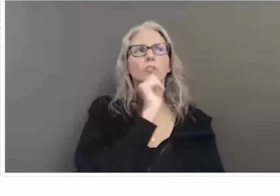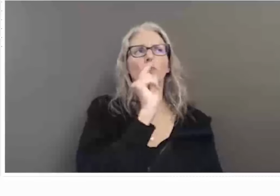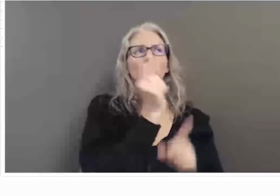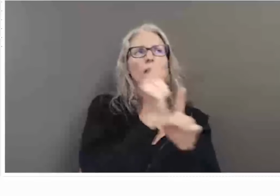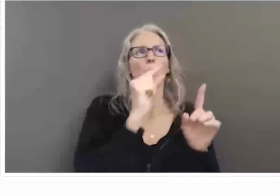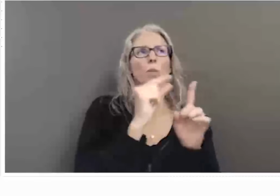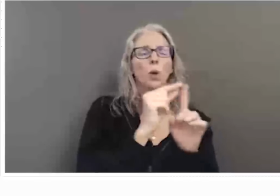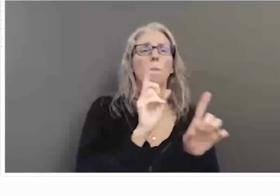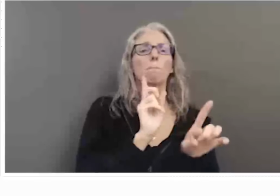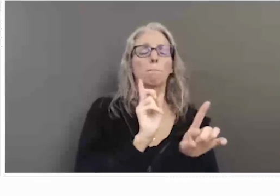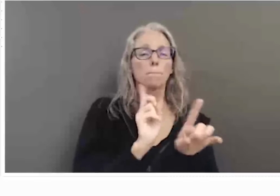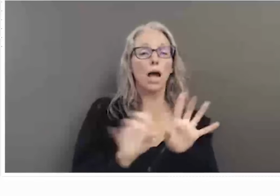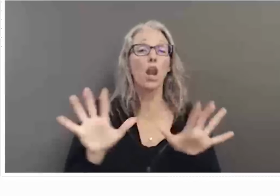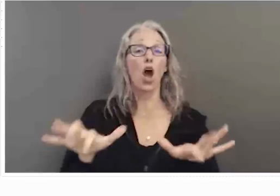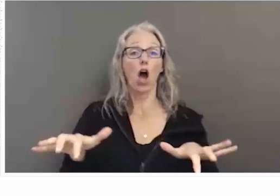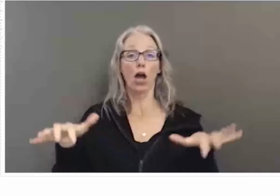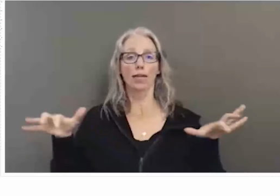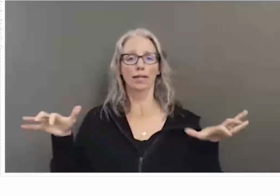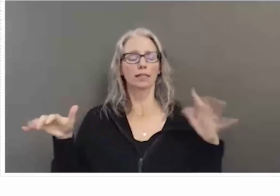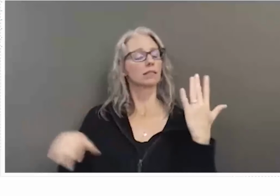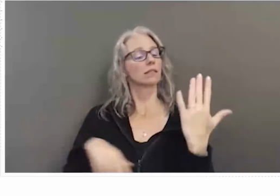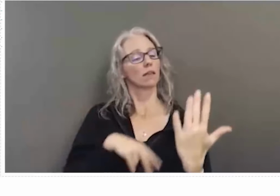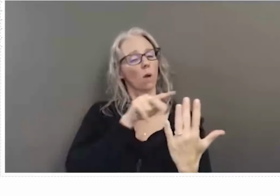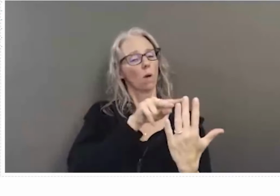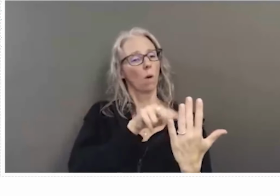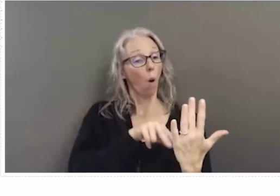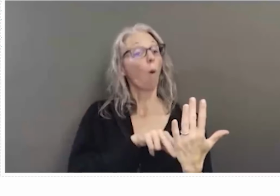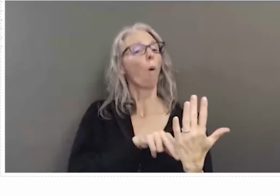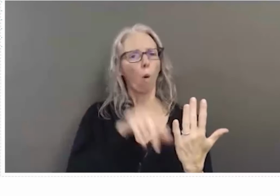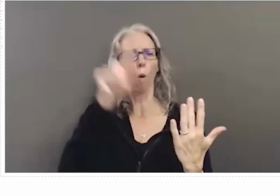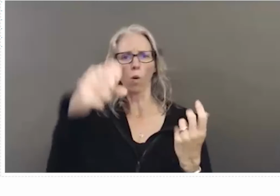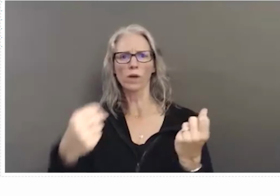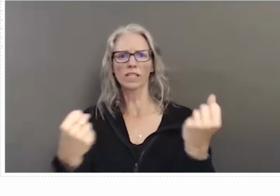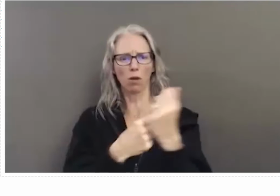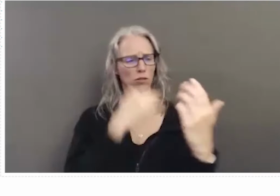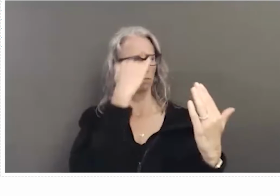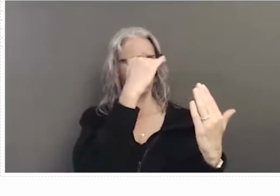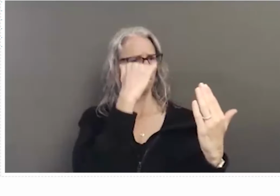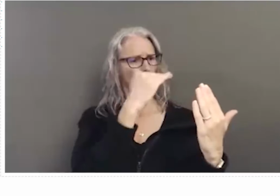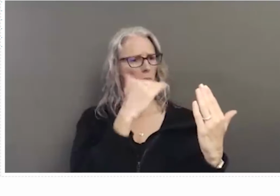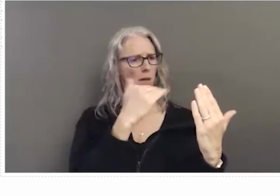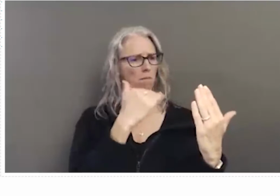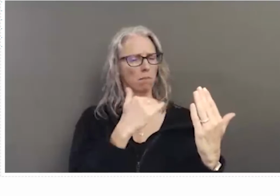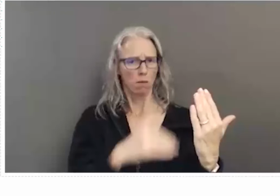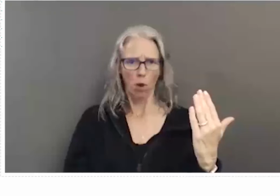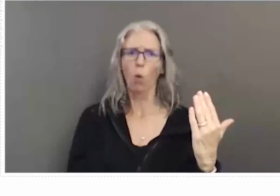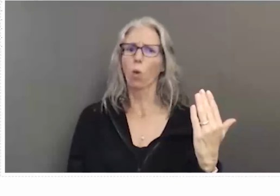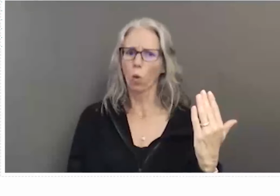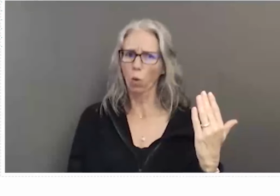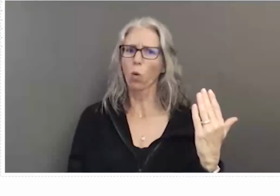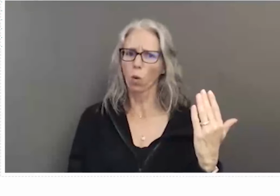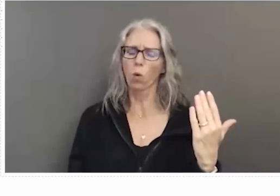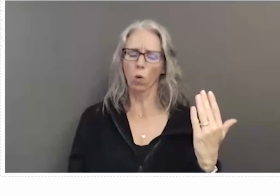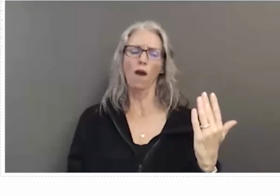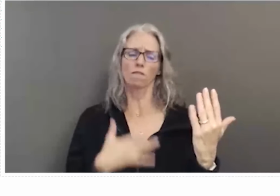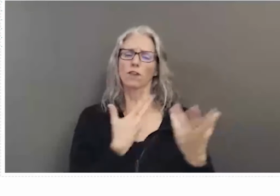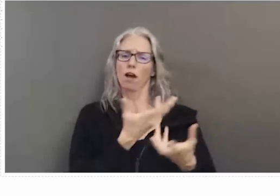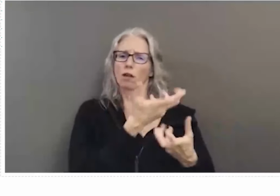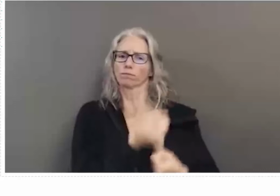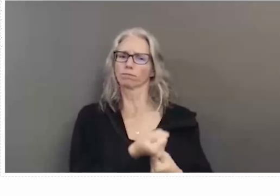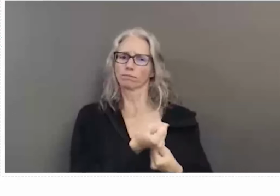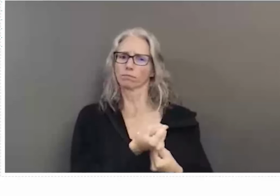the audience go, oh wow, this project does have Mm. these sponsors, so it's there's a level of trustworthiness almost.